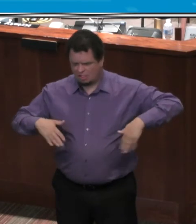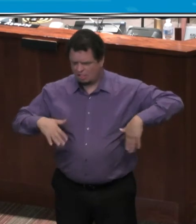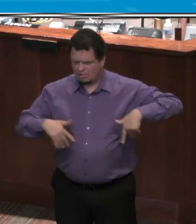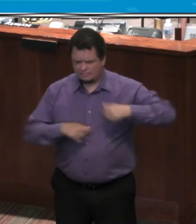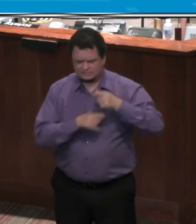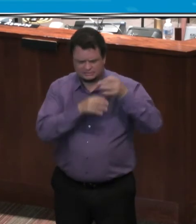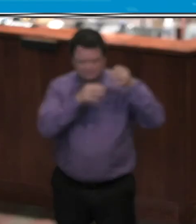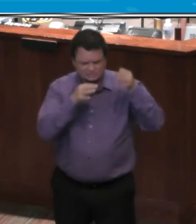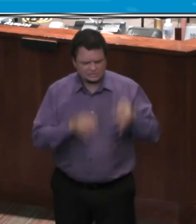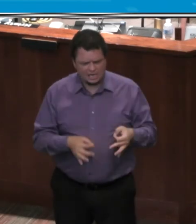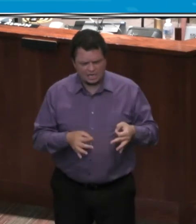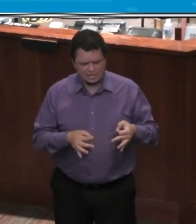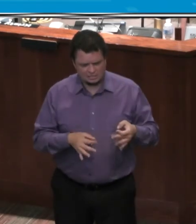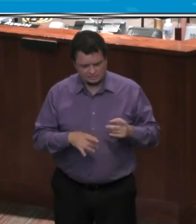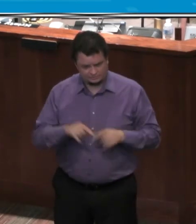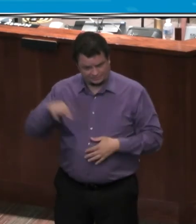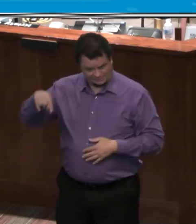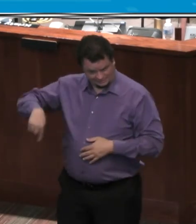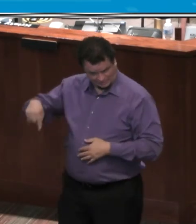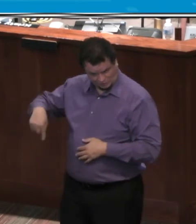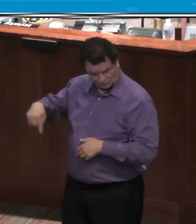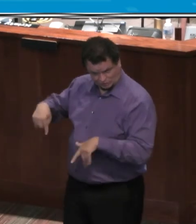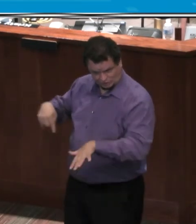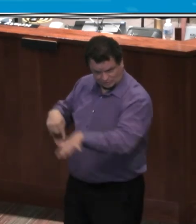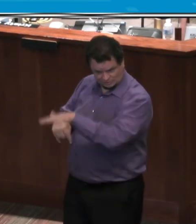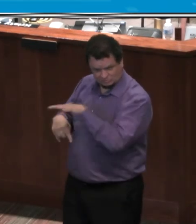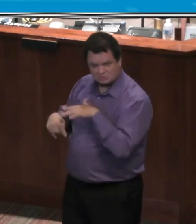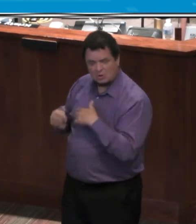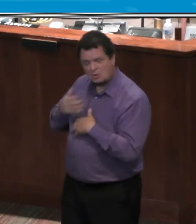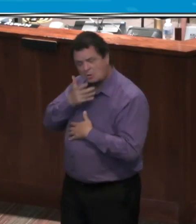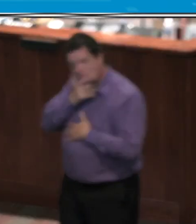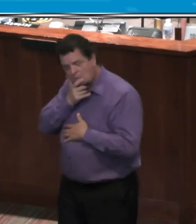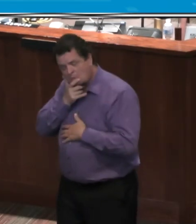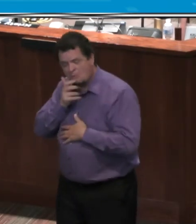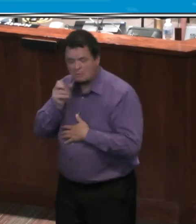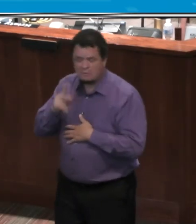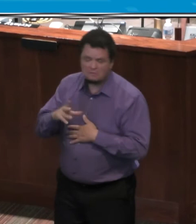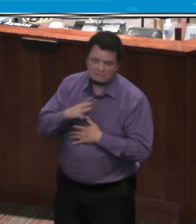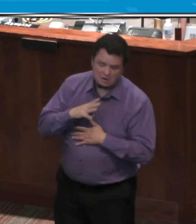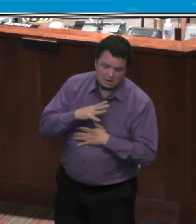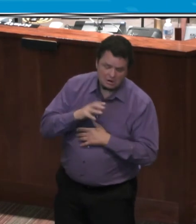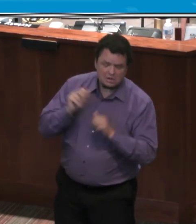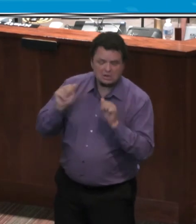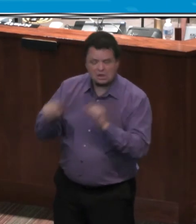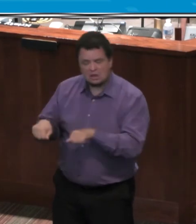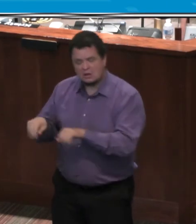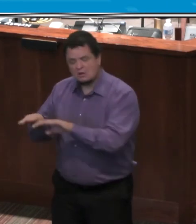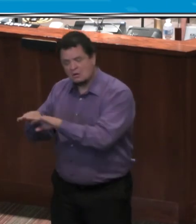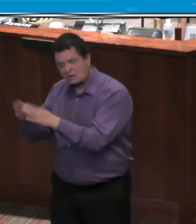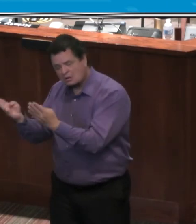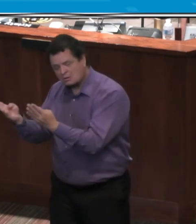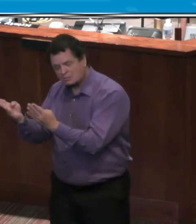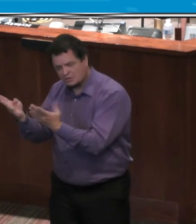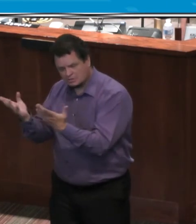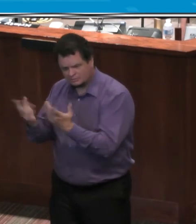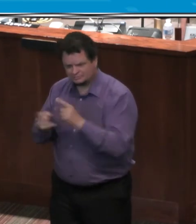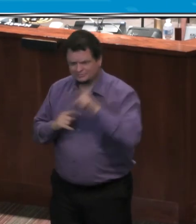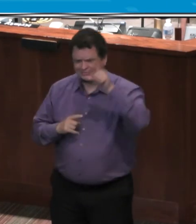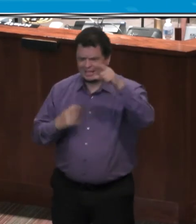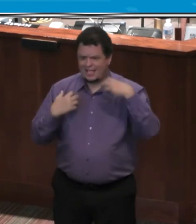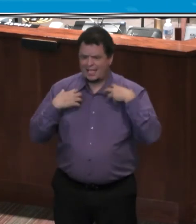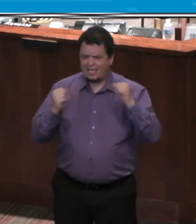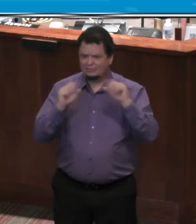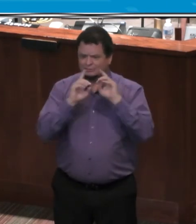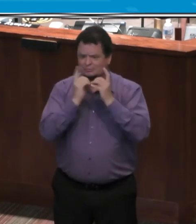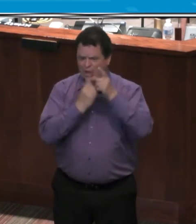and how we might be able to open our schools. They've been very supportive all along, answering questions. We were among